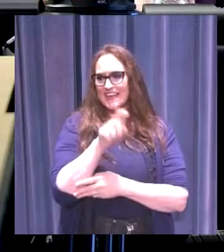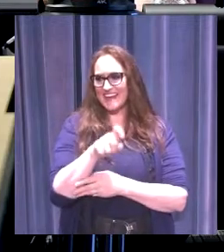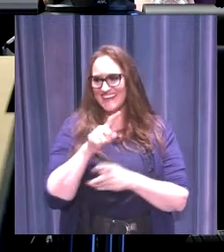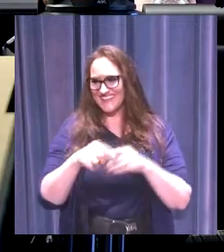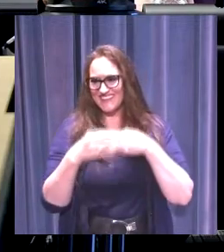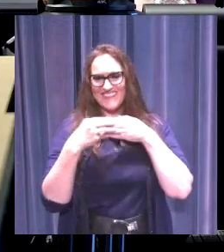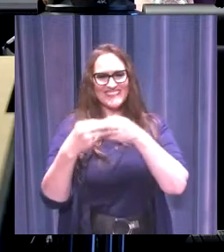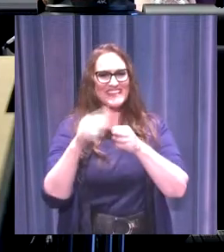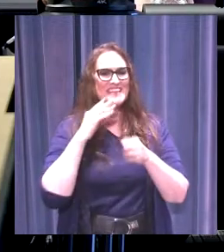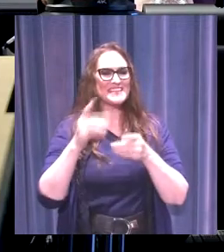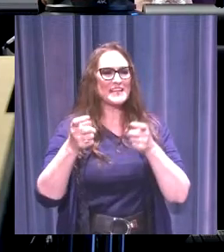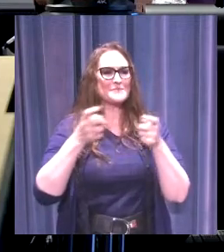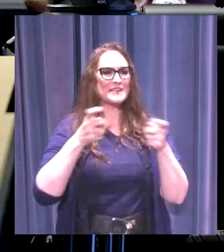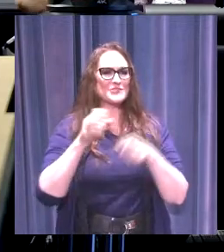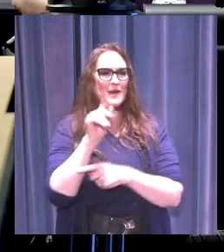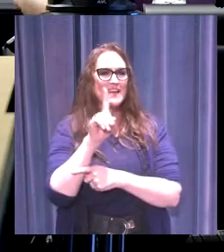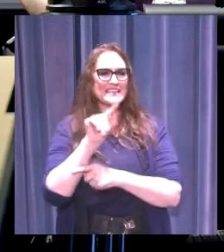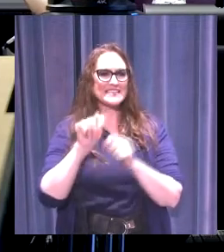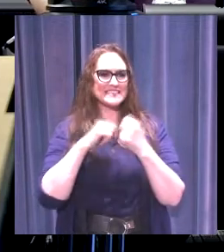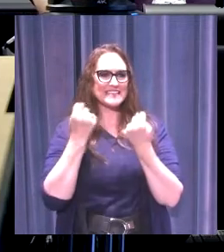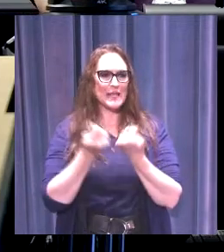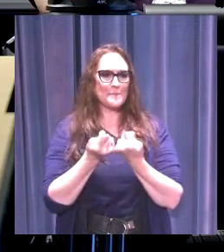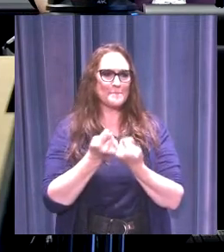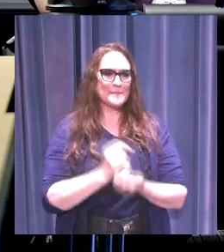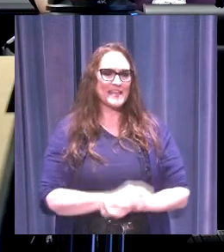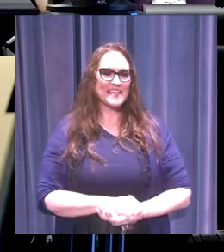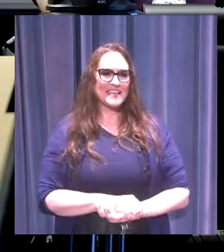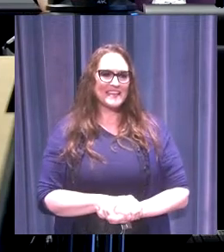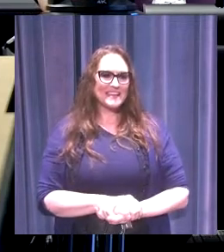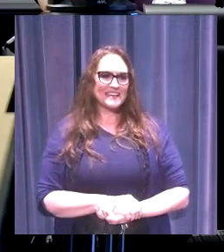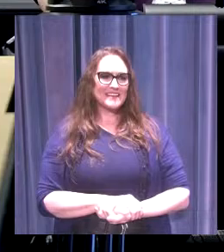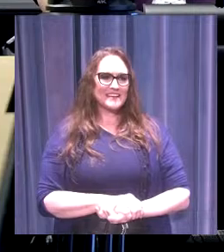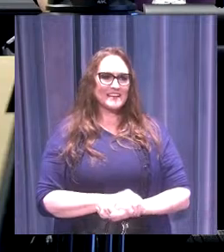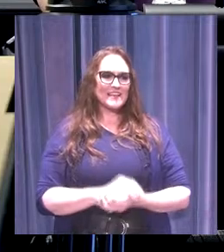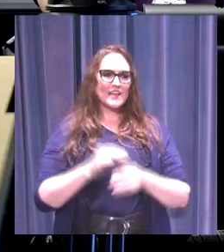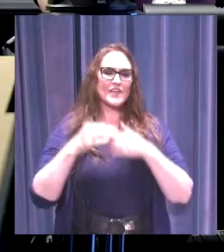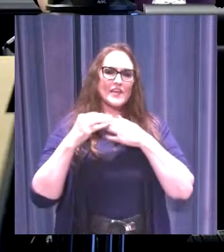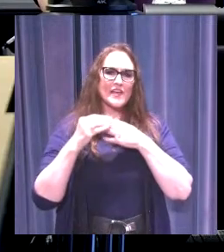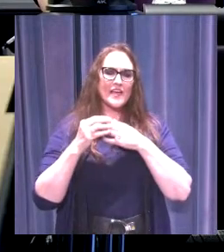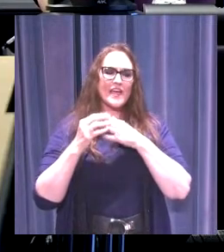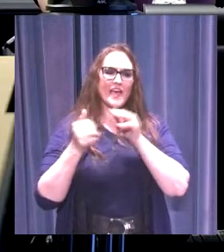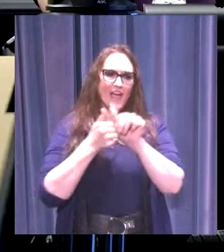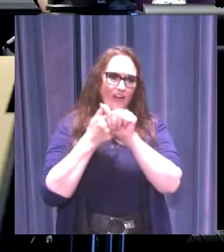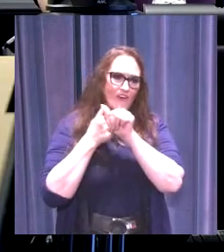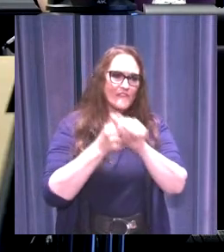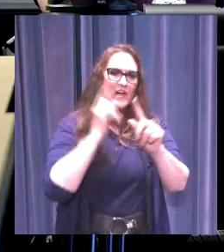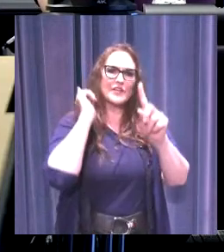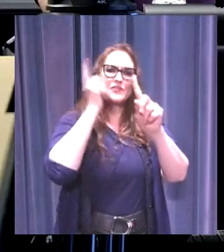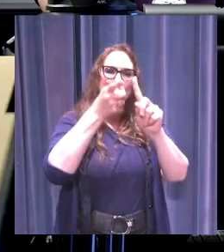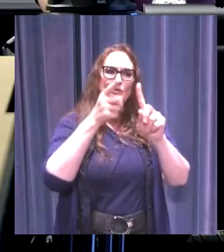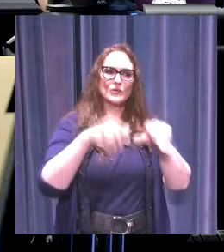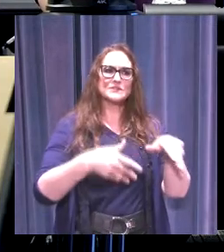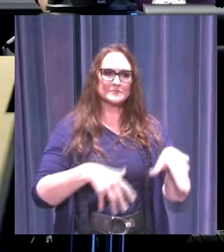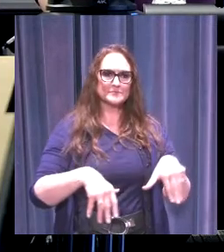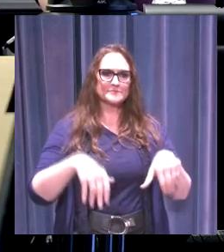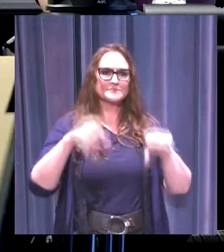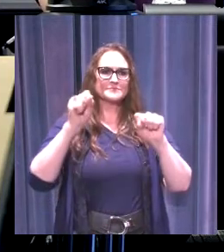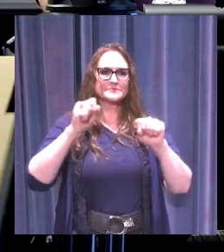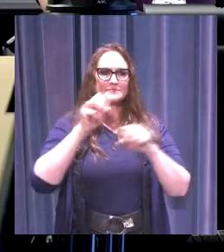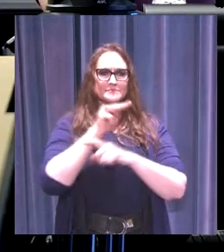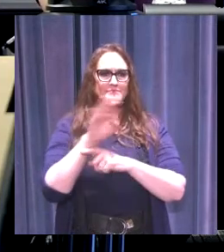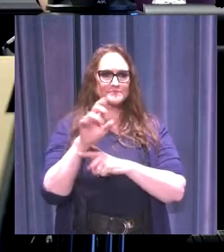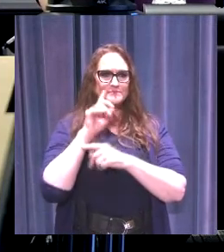lead the administrative team and follow the goals that will take Mott Community College forward,